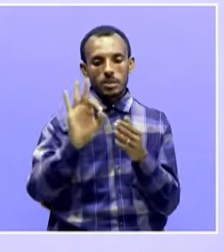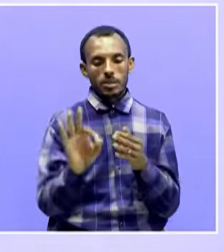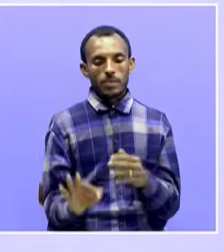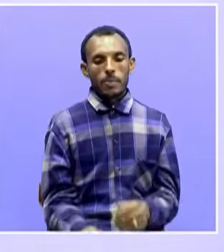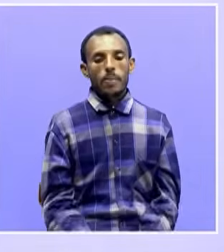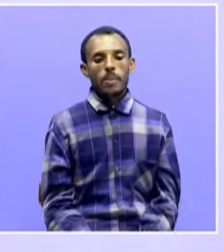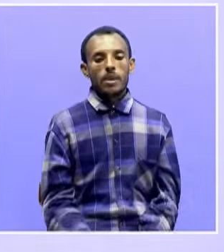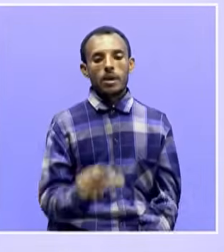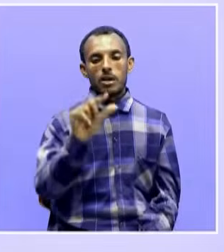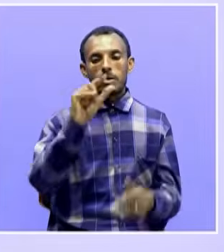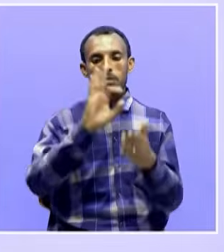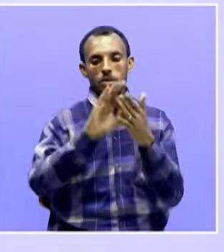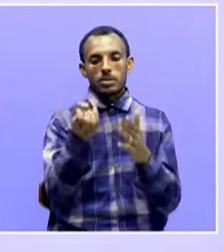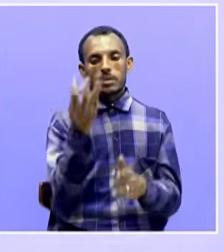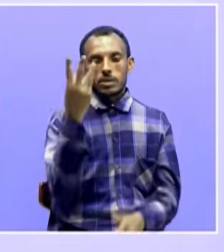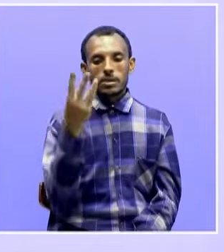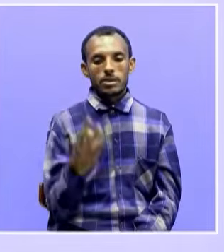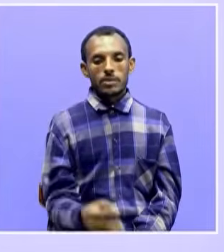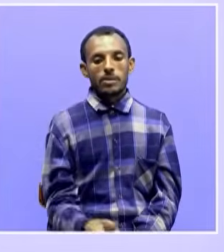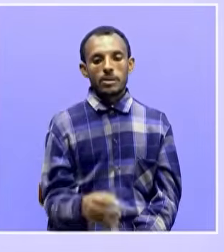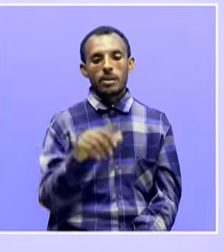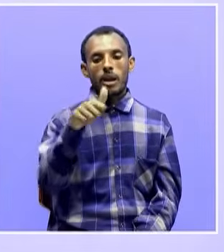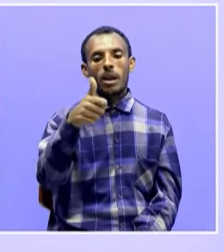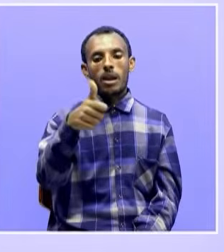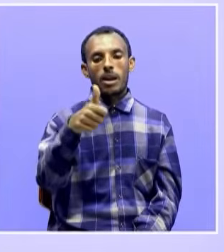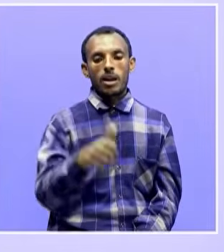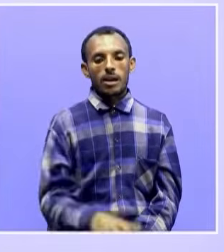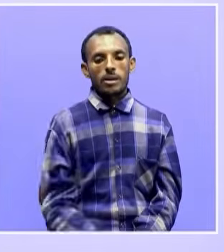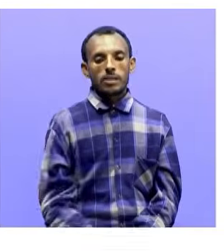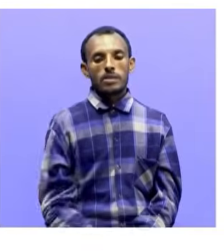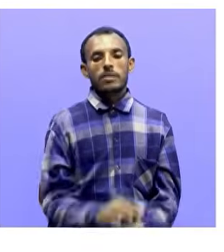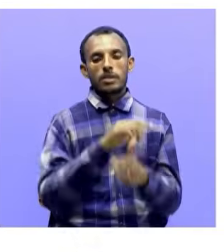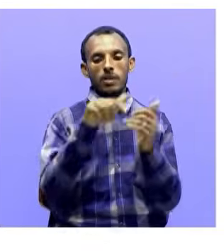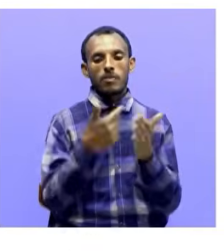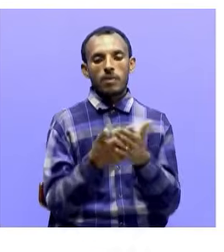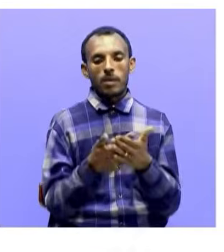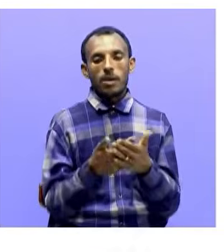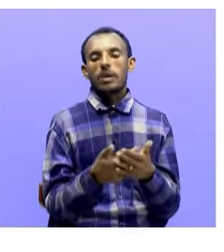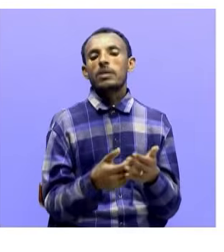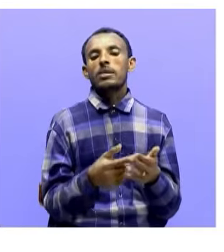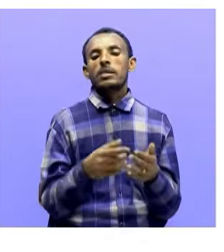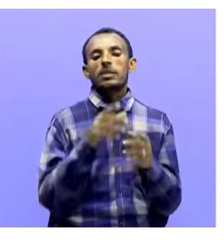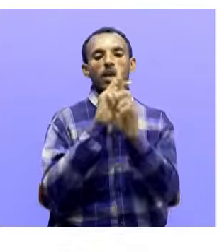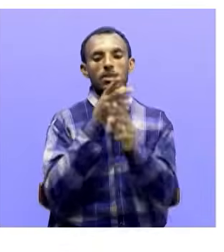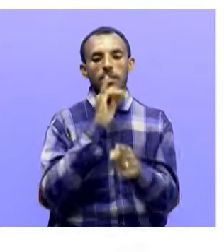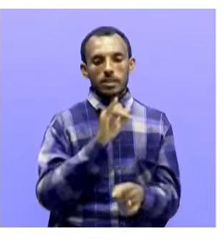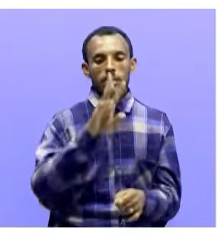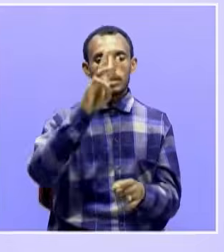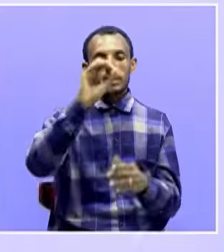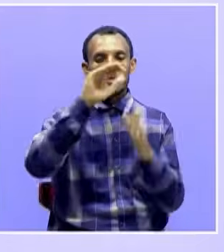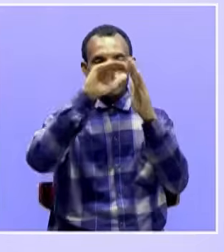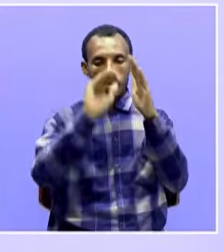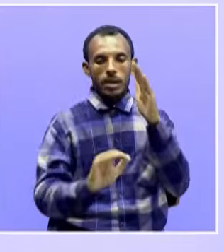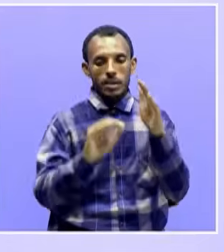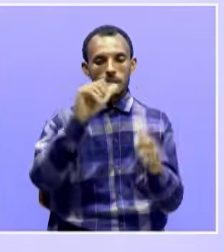set will be, it is 10. Therefore, the answer will be 60